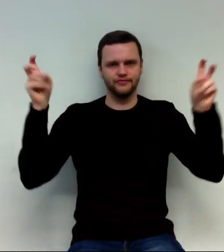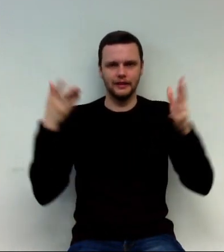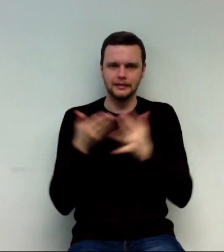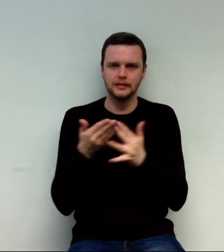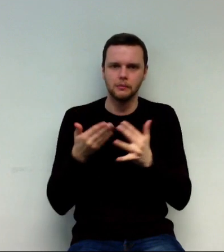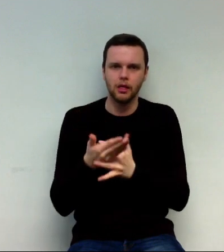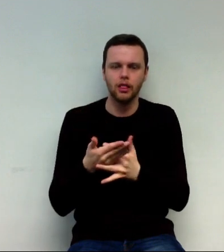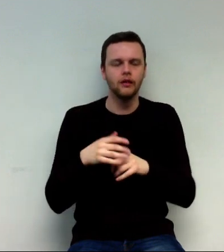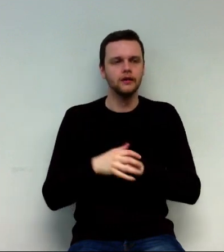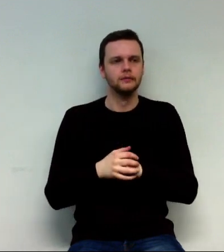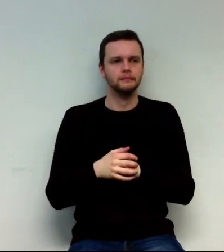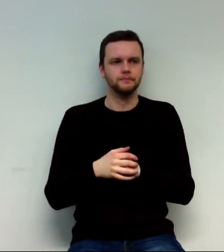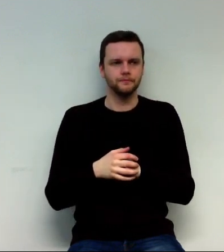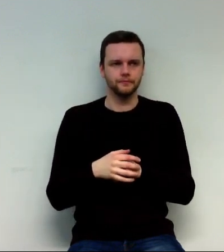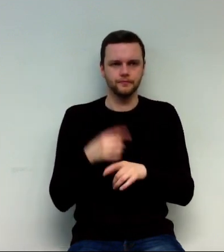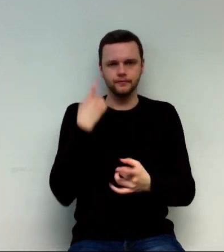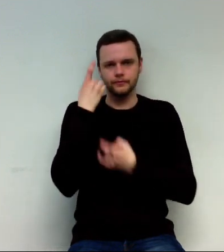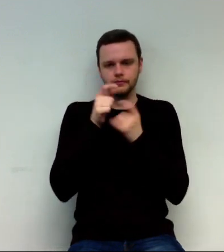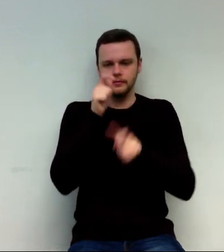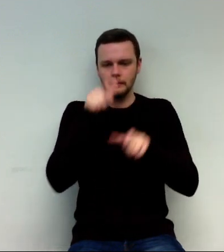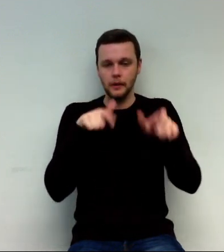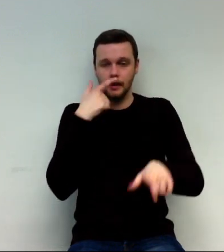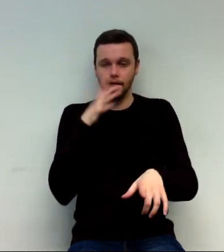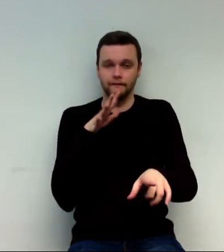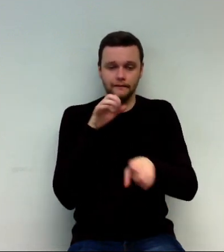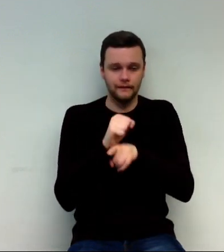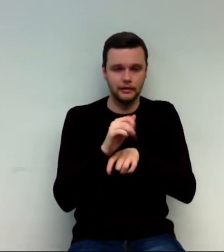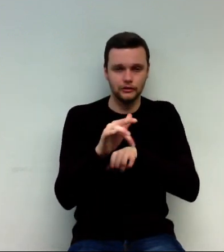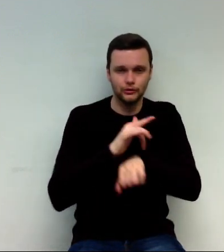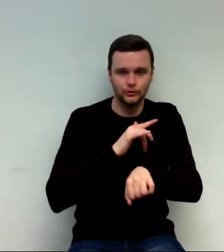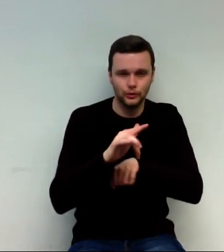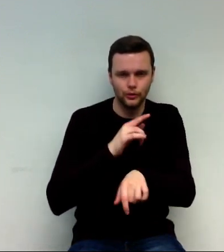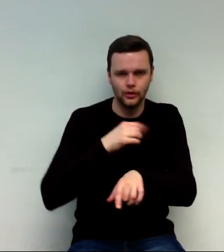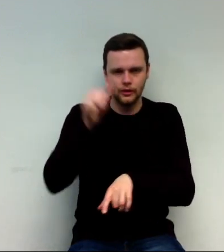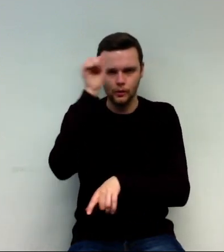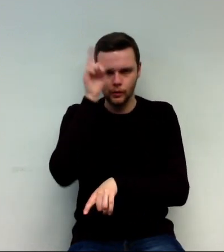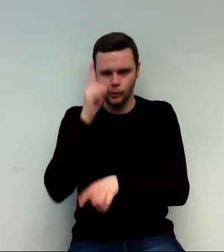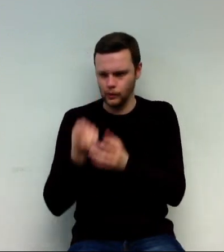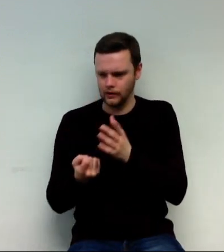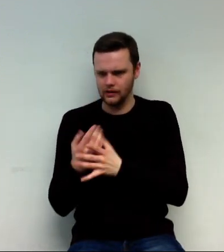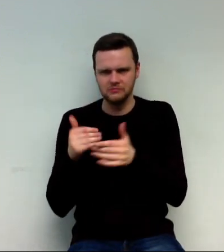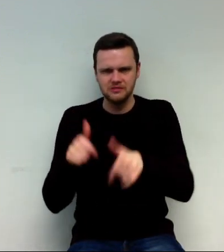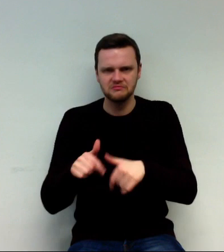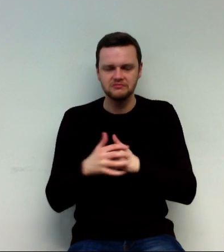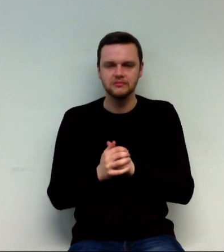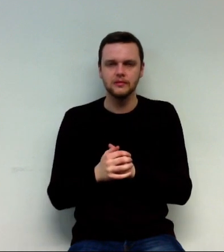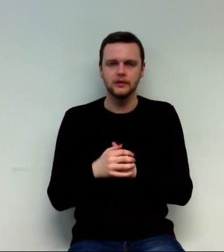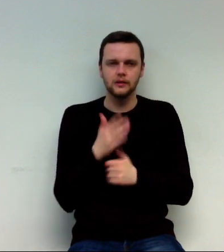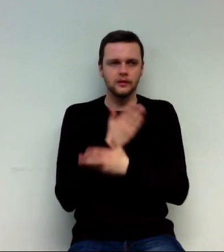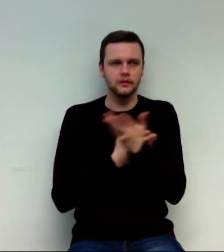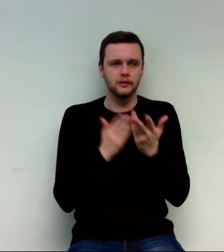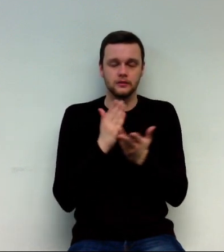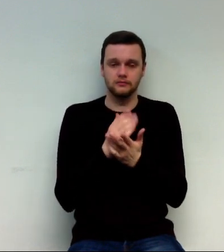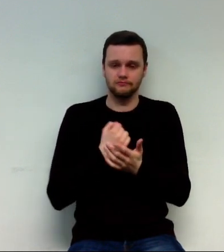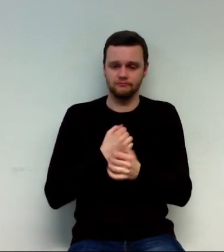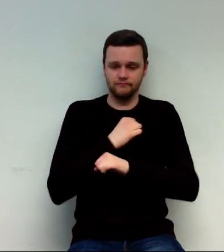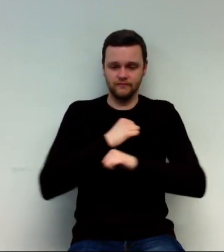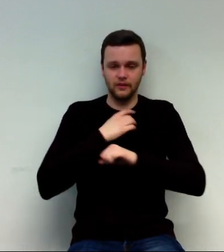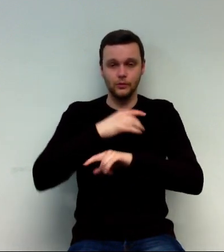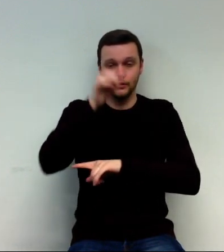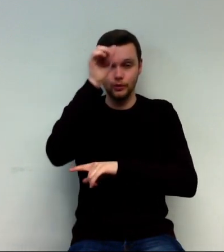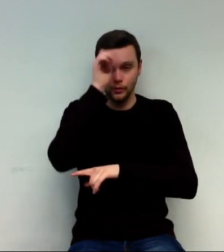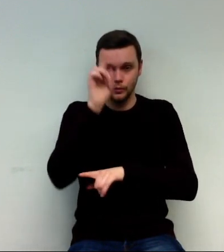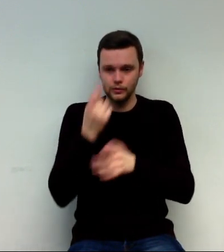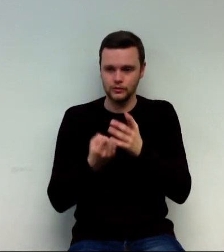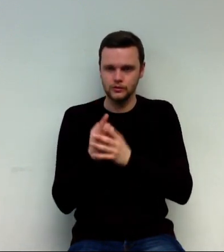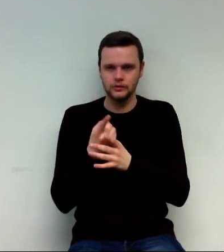about people being able to find your show, access your show, know about what's going on. like actually keeping your venue in the loop to make sure that